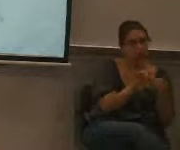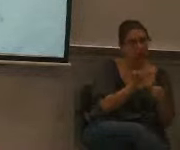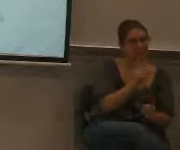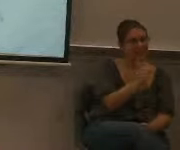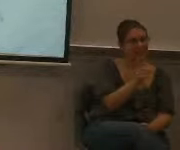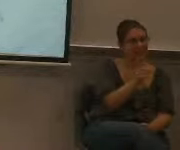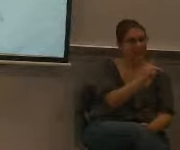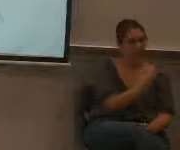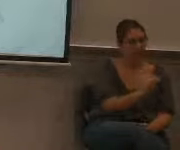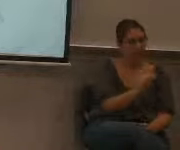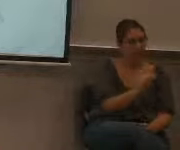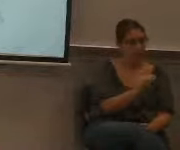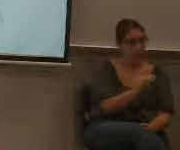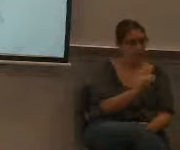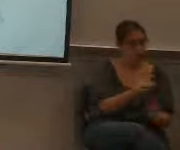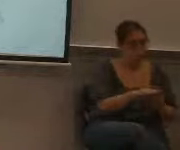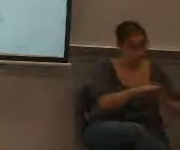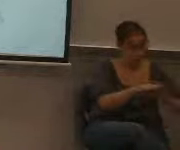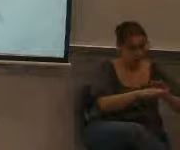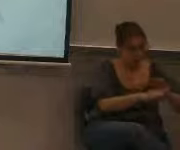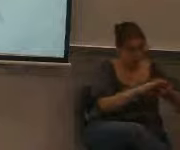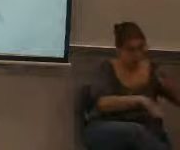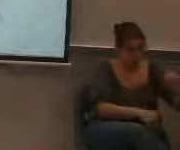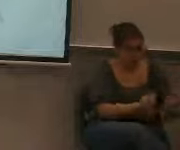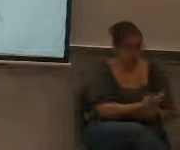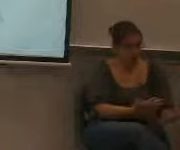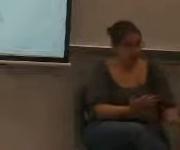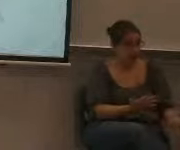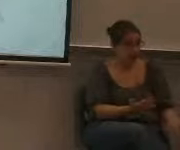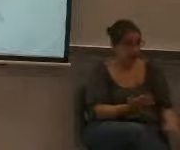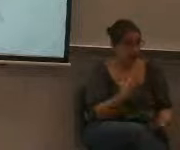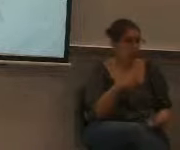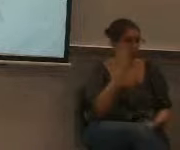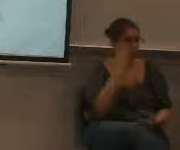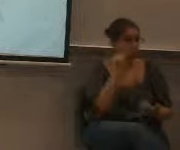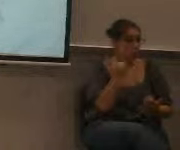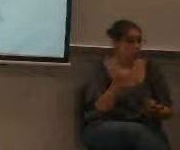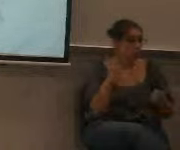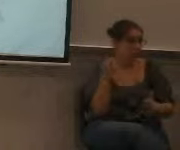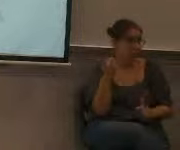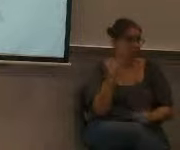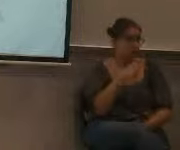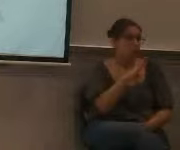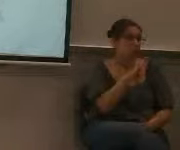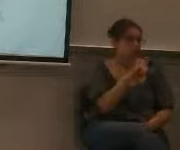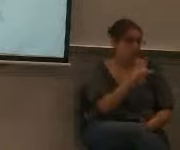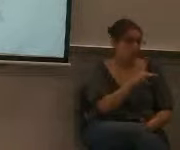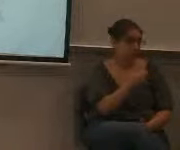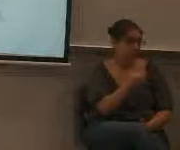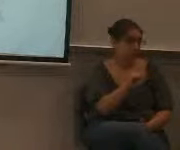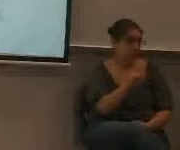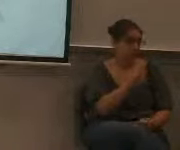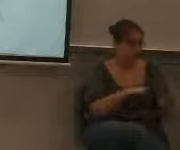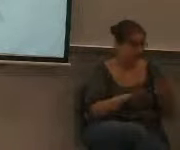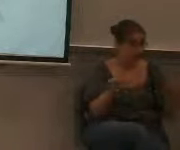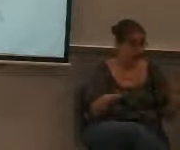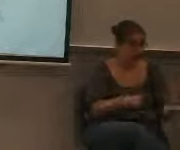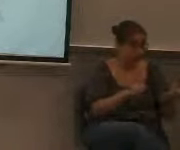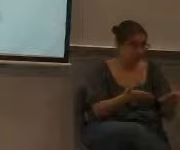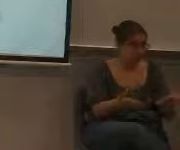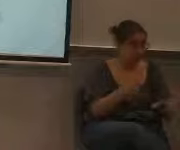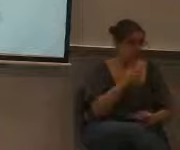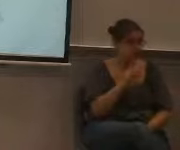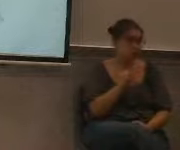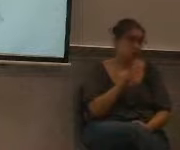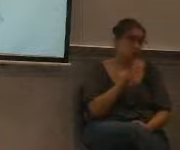every bit of the Earth. And so then we know now that the biggest biomass of biologically active organisms is